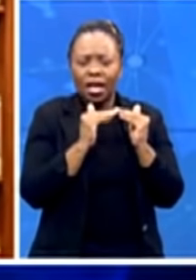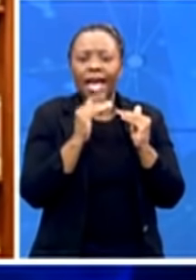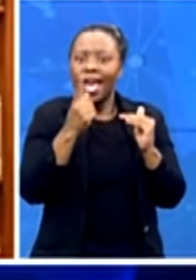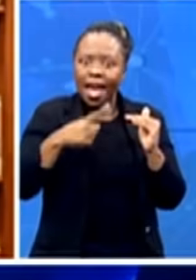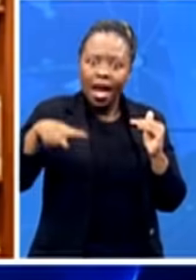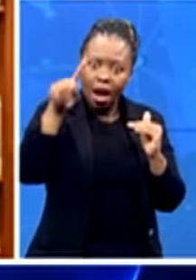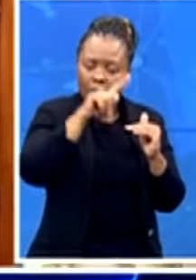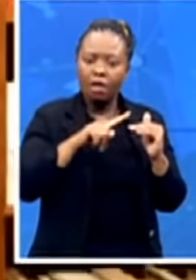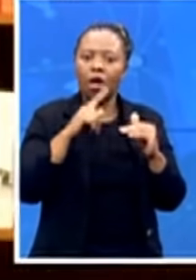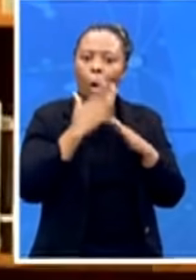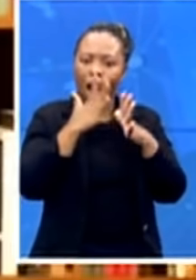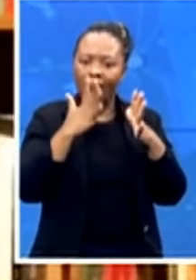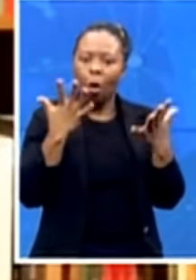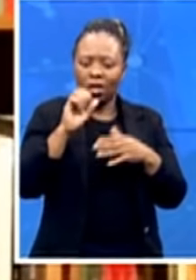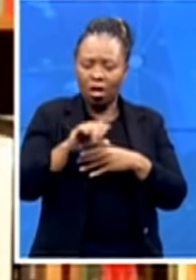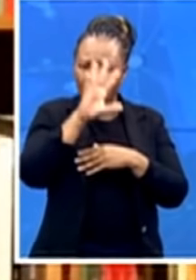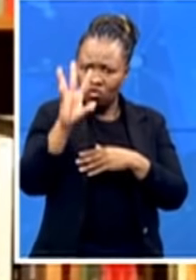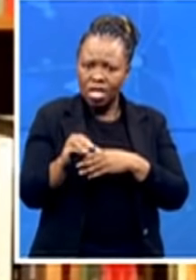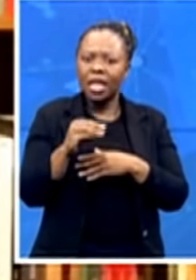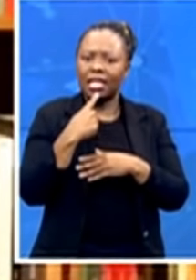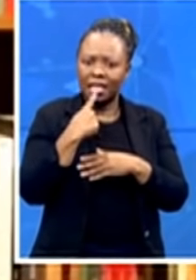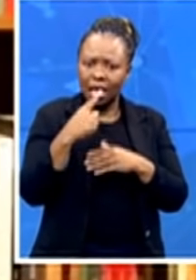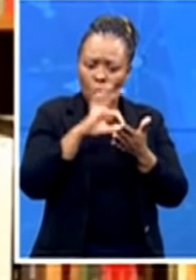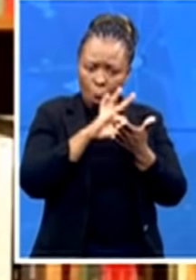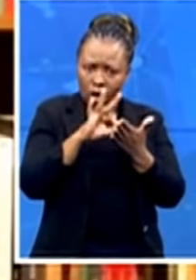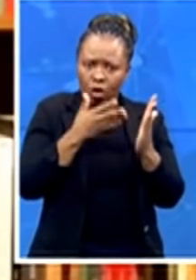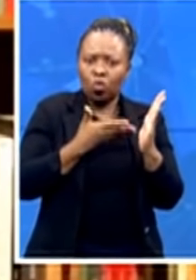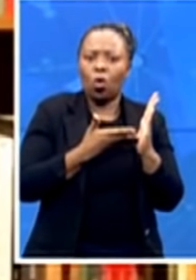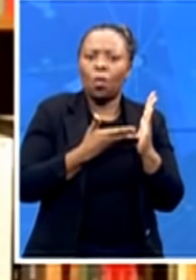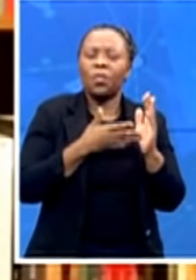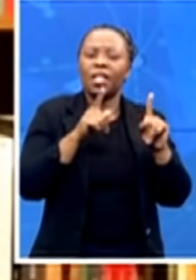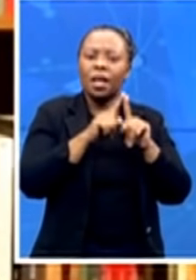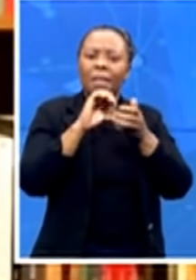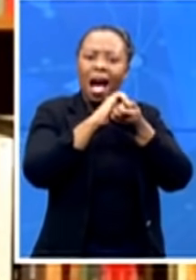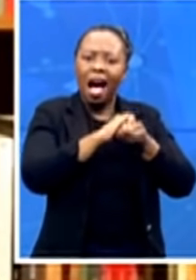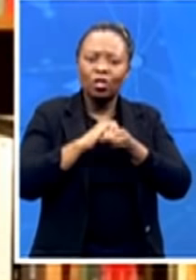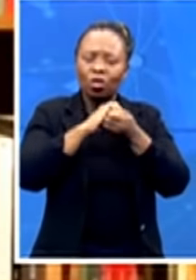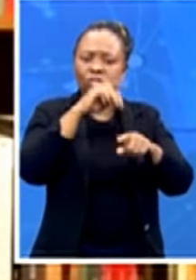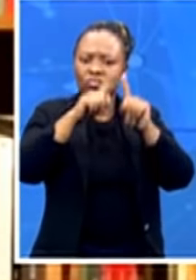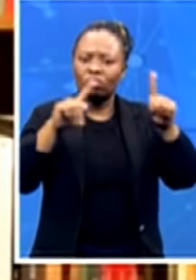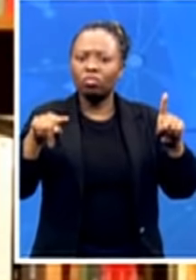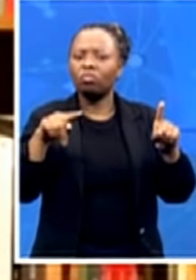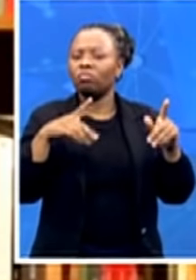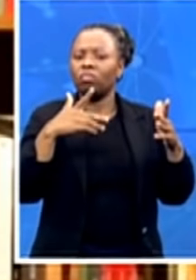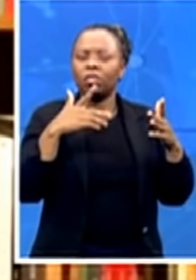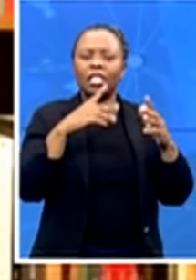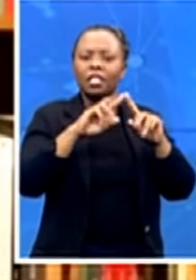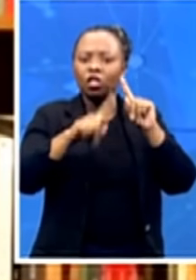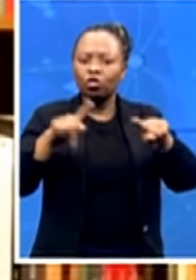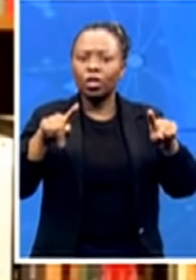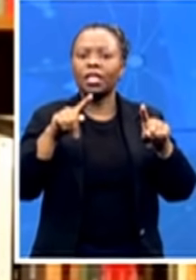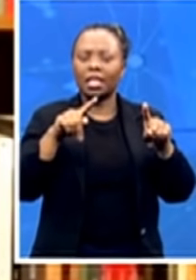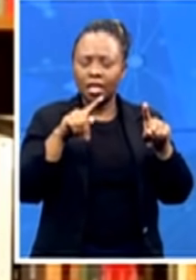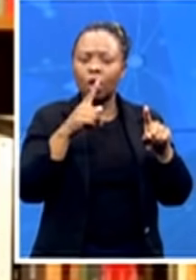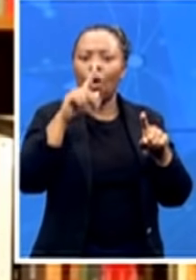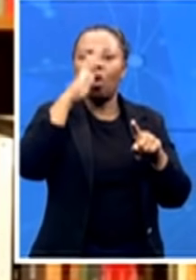route. And as members of voluntary associations, whether they're churches or stokvels, also know intimately well, you can't say, I'm going to play by the rules,